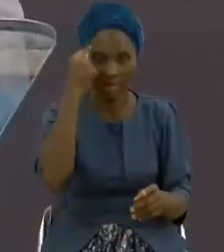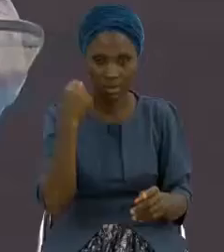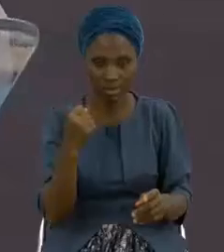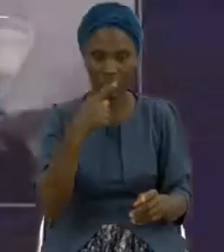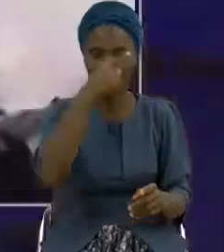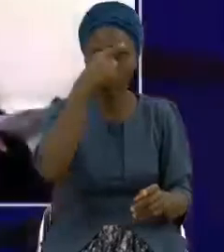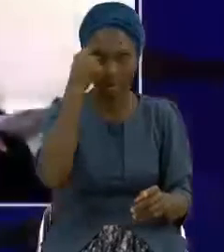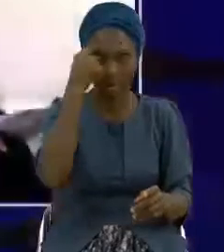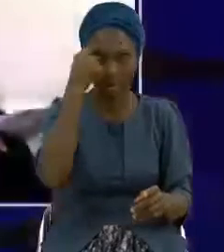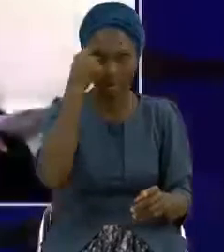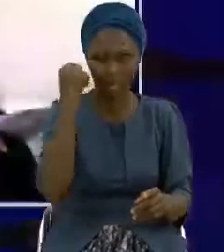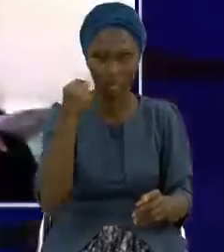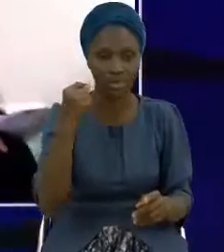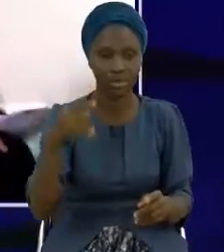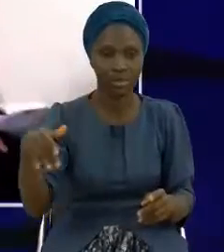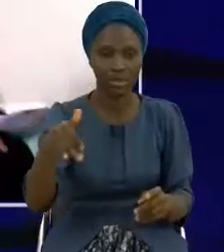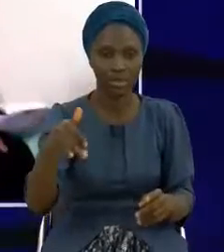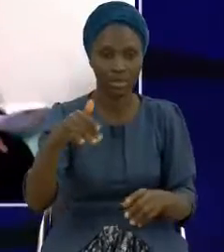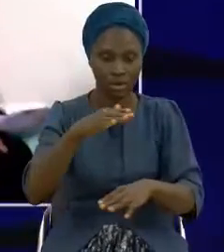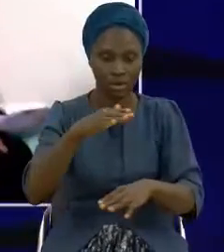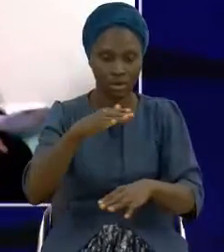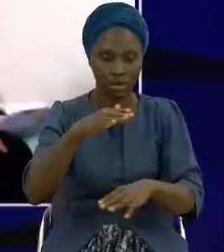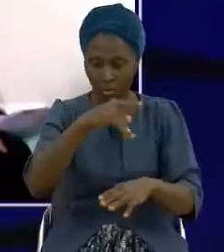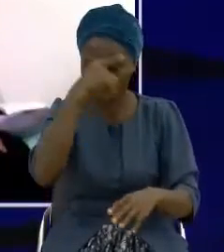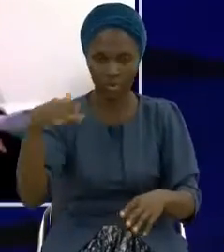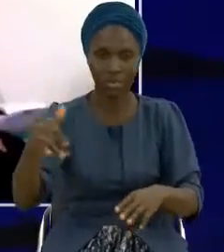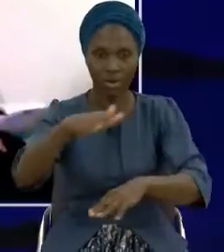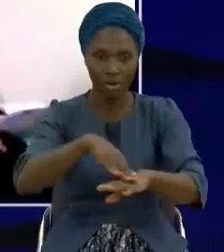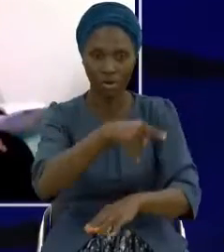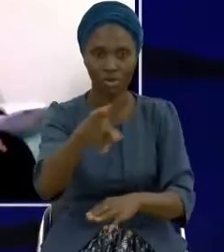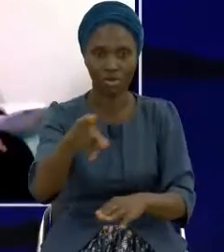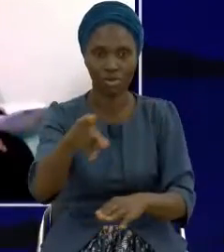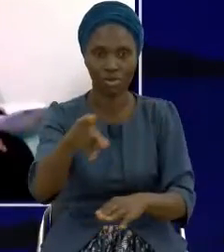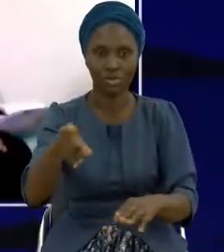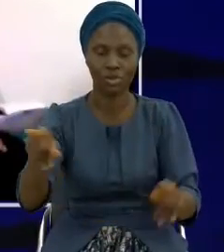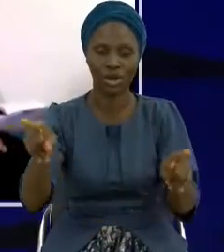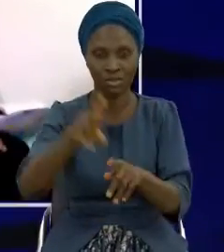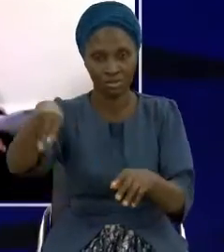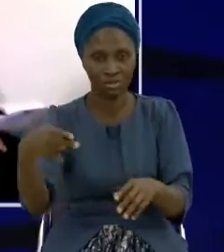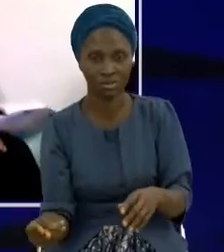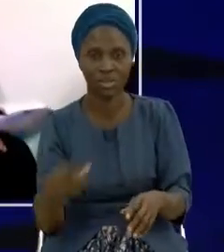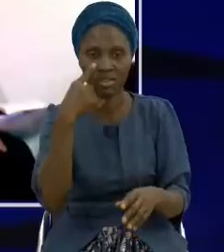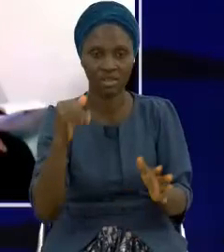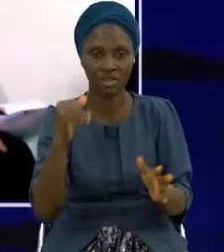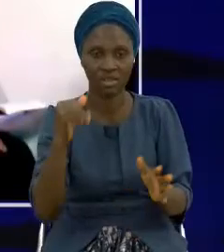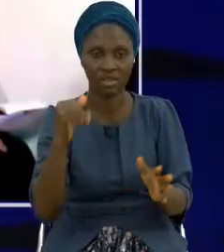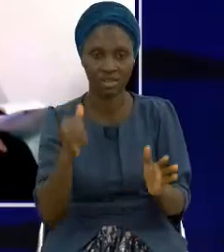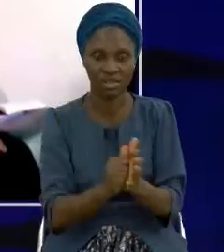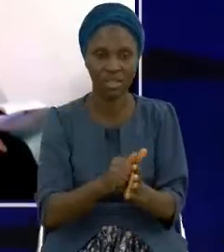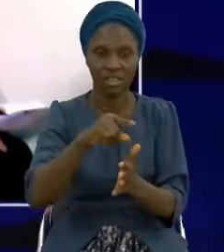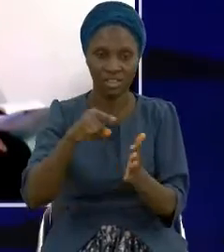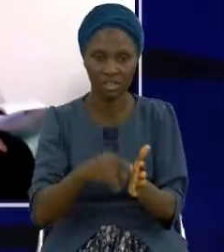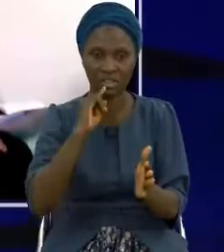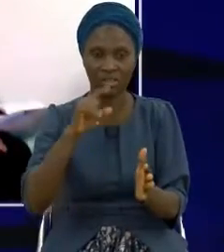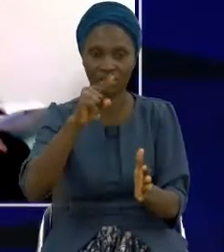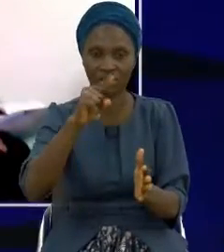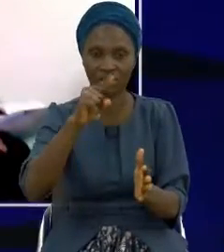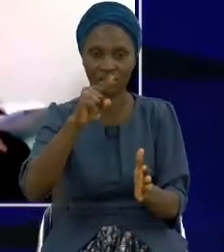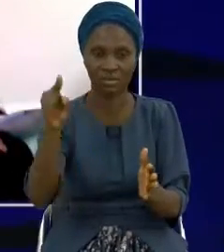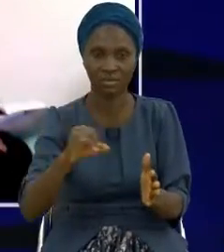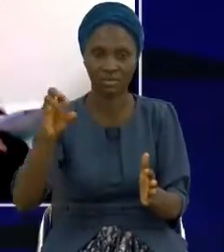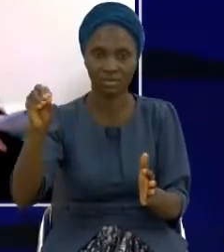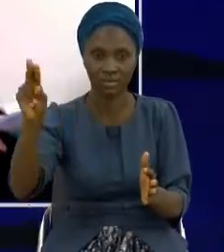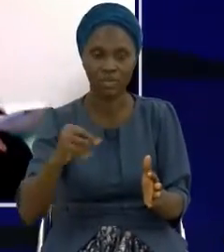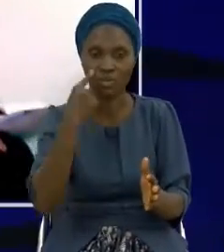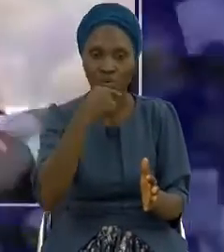outcast, saying, this is Zion whom no man seeketh after. But thank